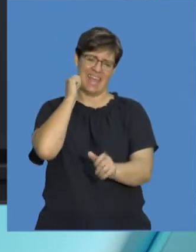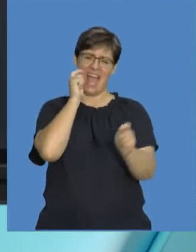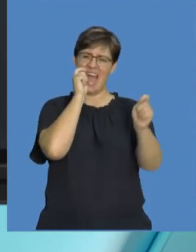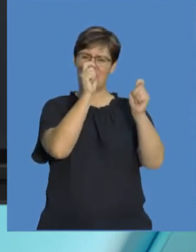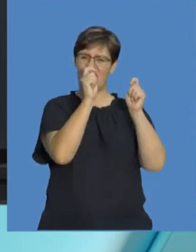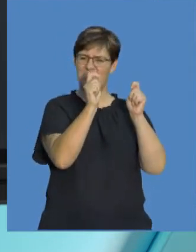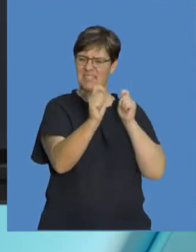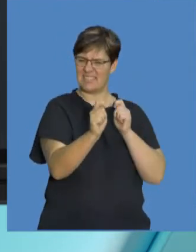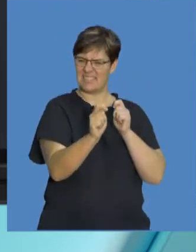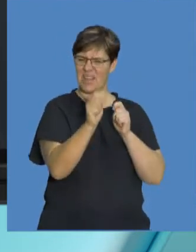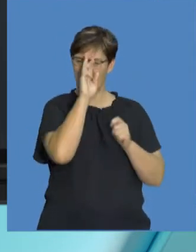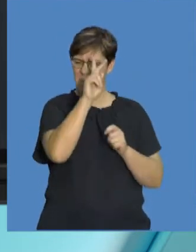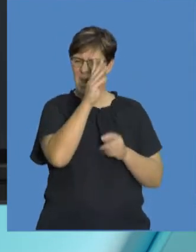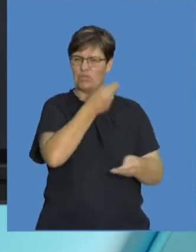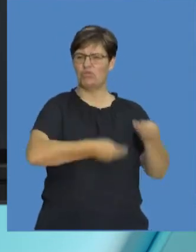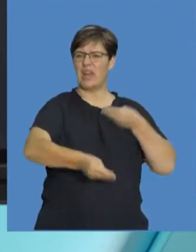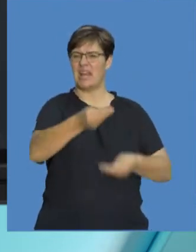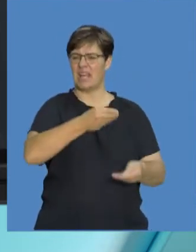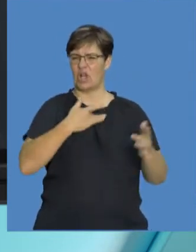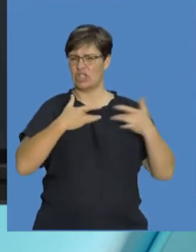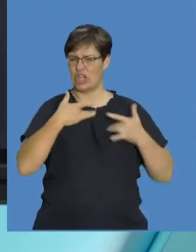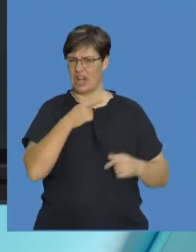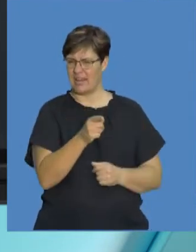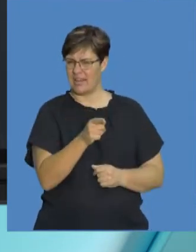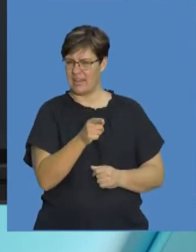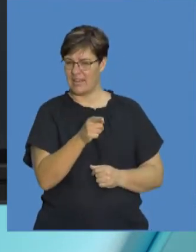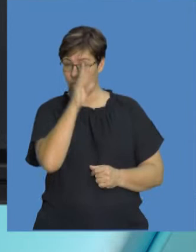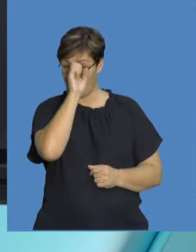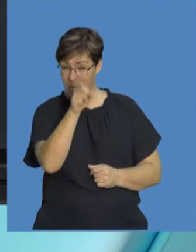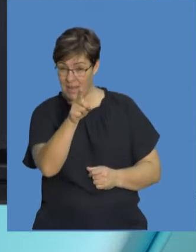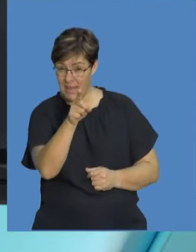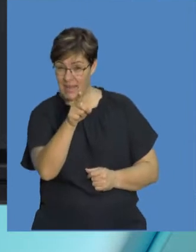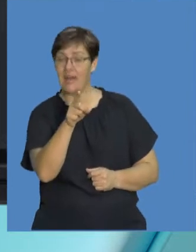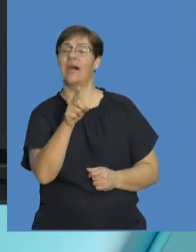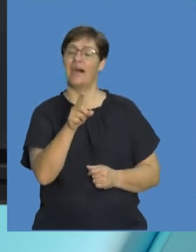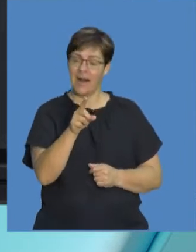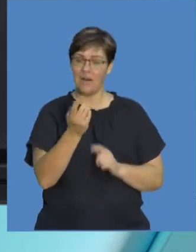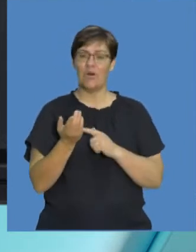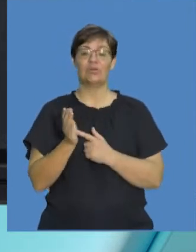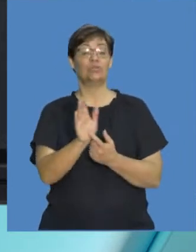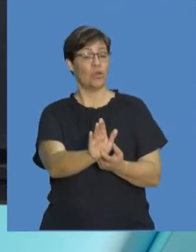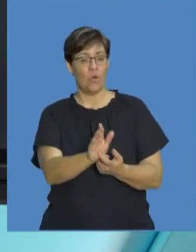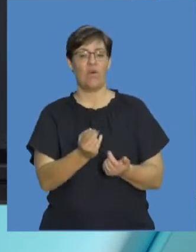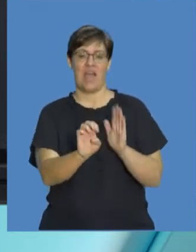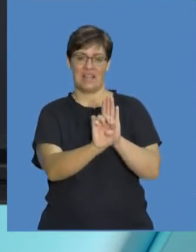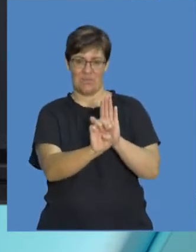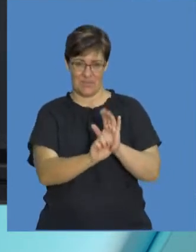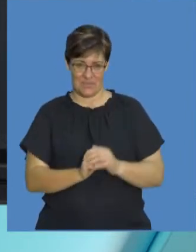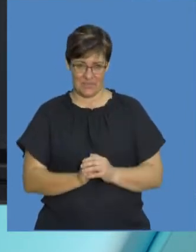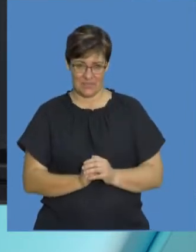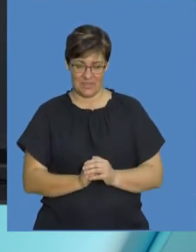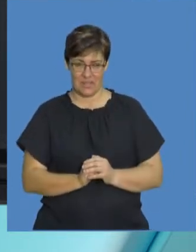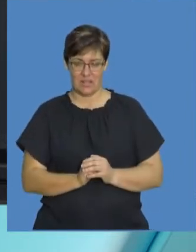to the adjustments that we did with a trading concern. Remember? And I'm going to illustrate by means of an